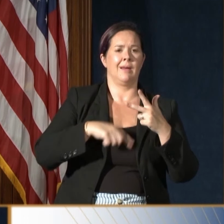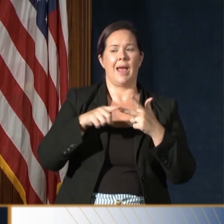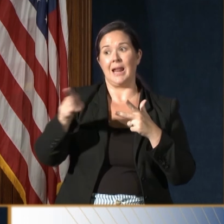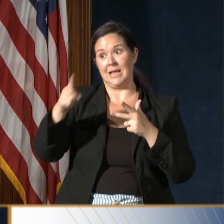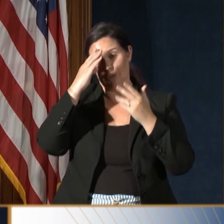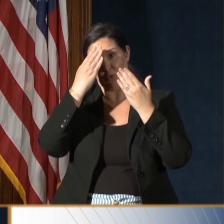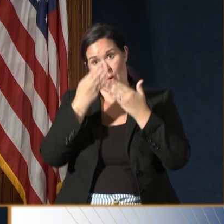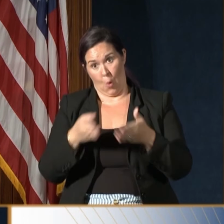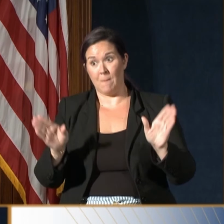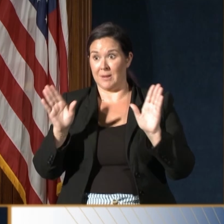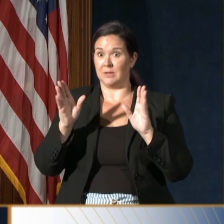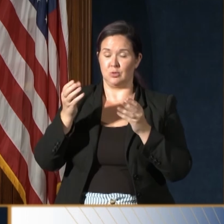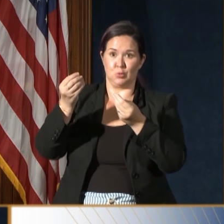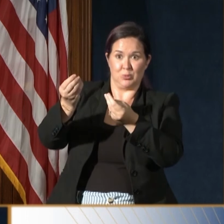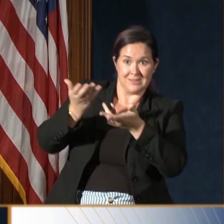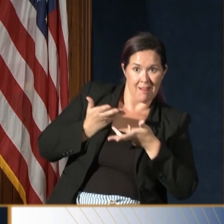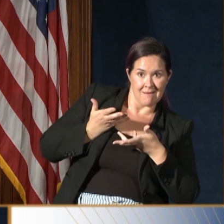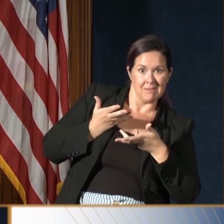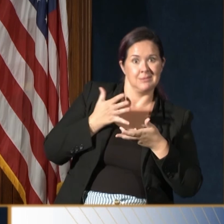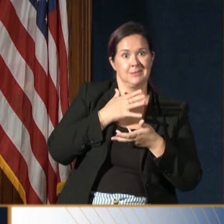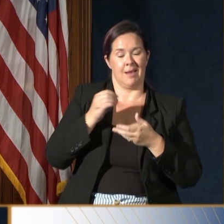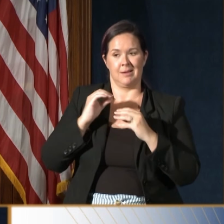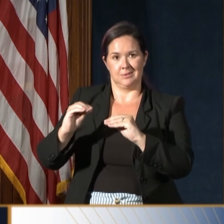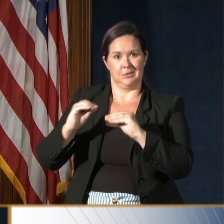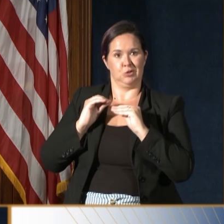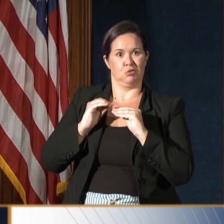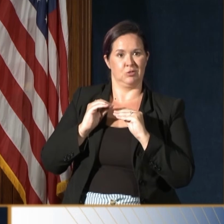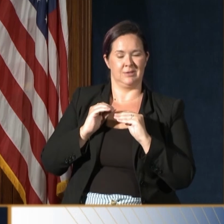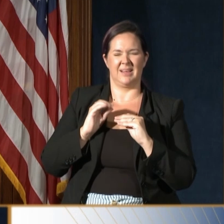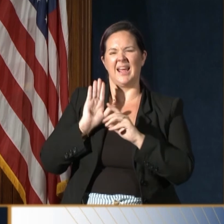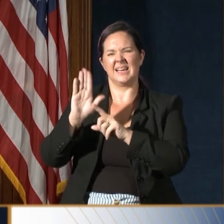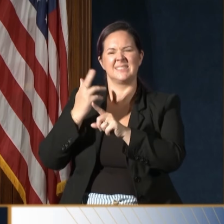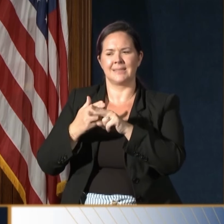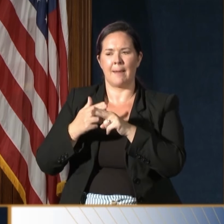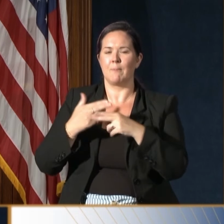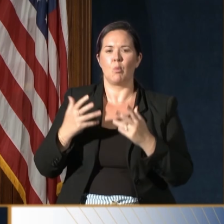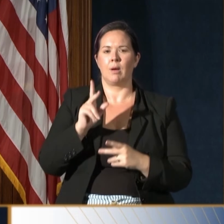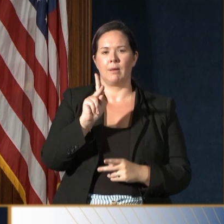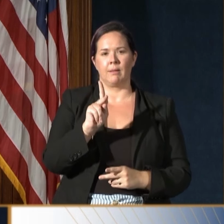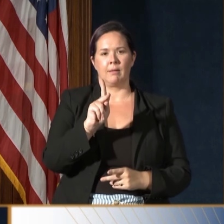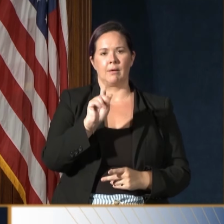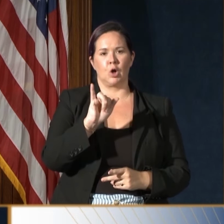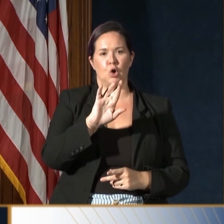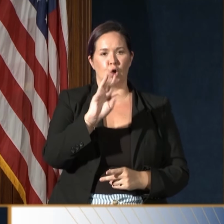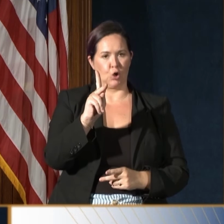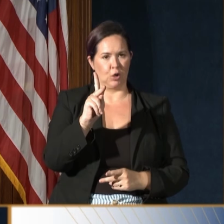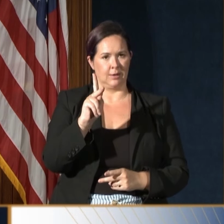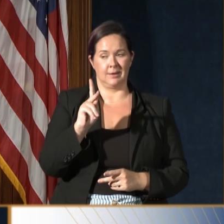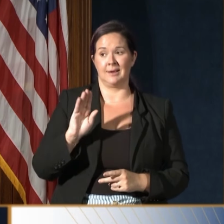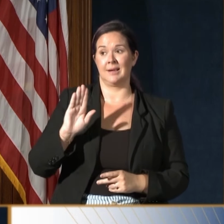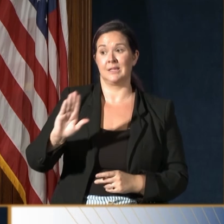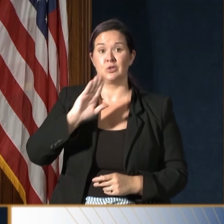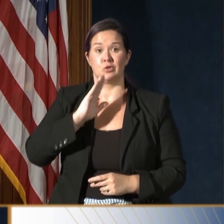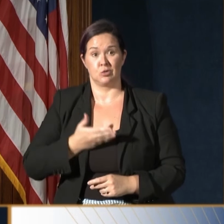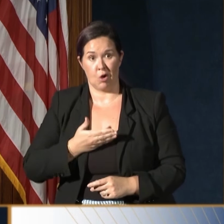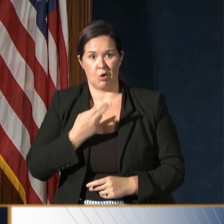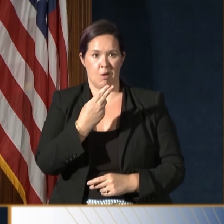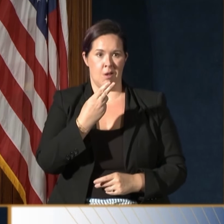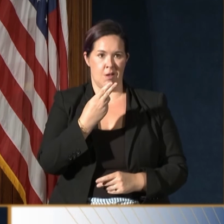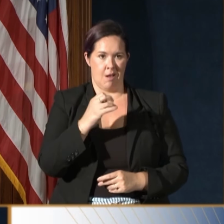to telling us and teaching us. And his name was Kirk. And he had a daughter, and her name was